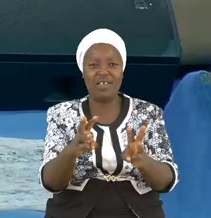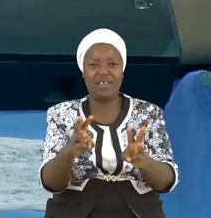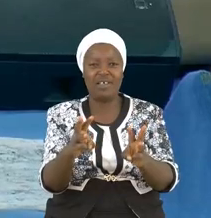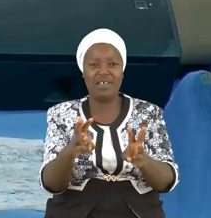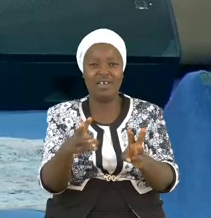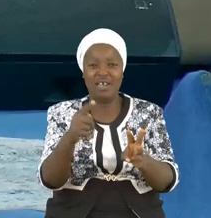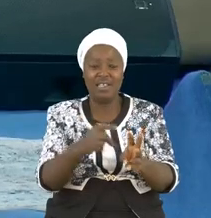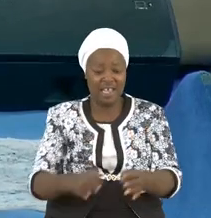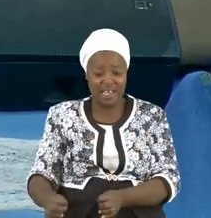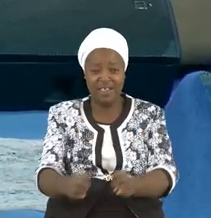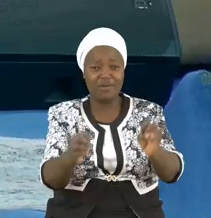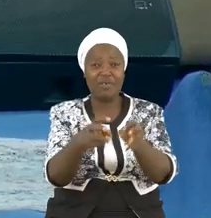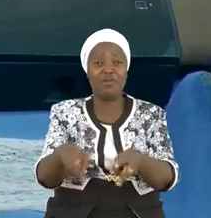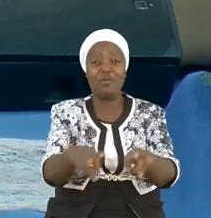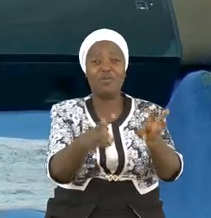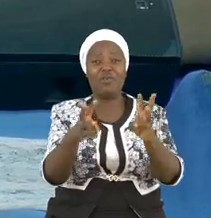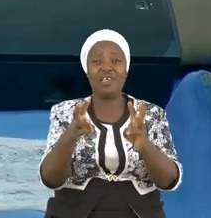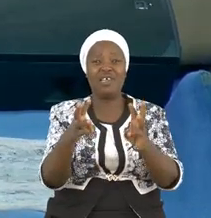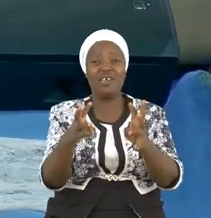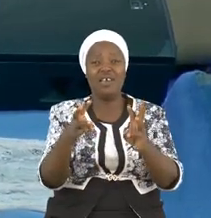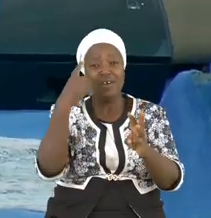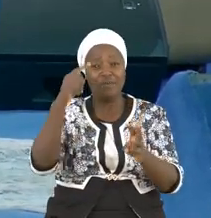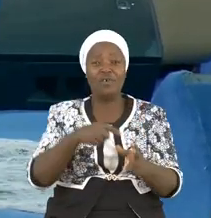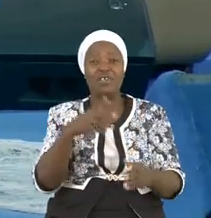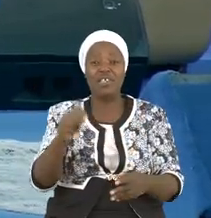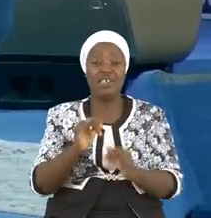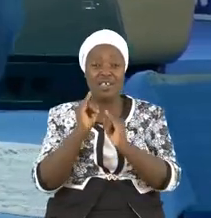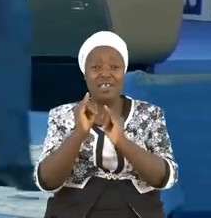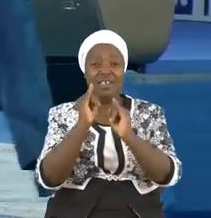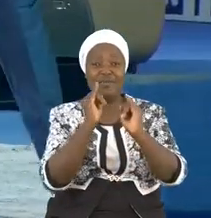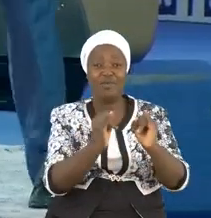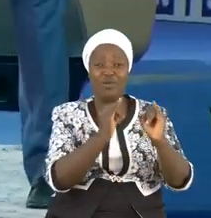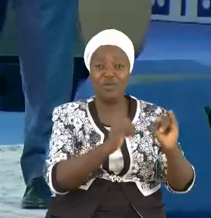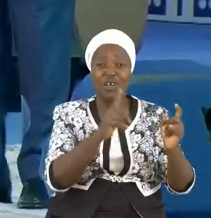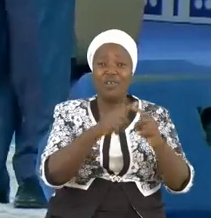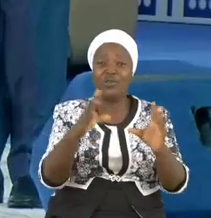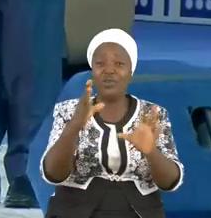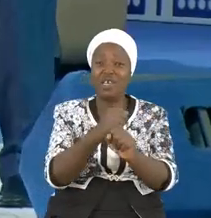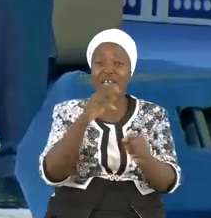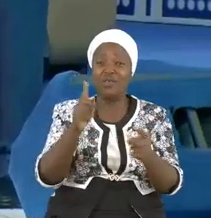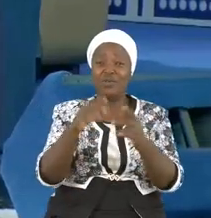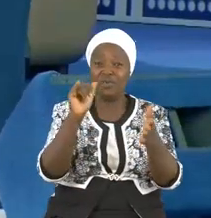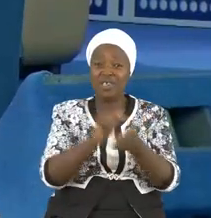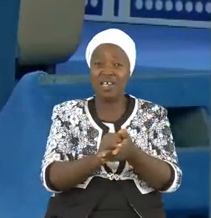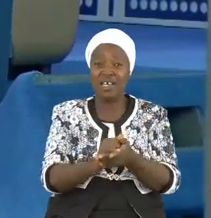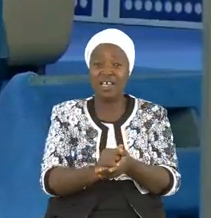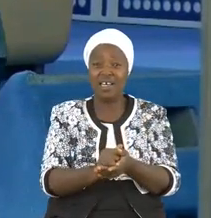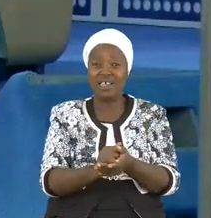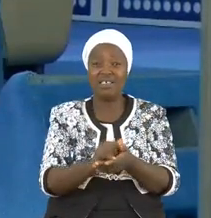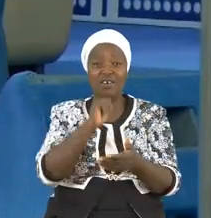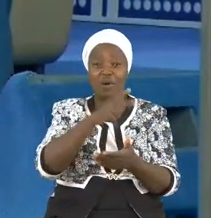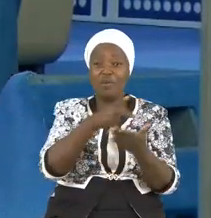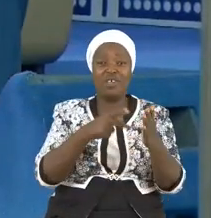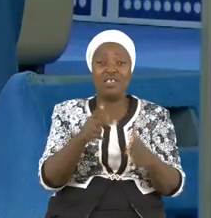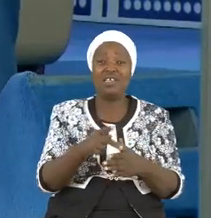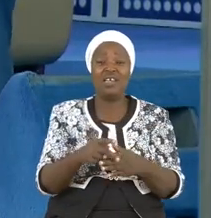way for the individual to get to that impartial